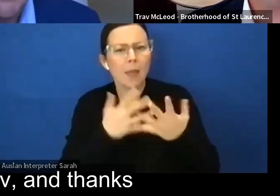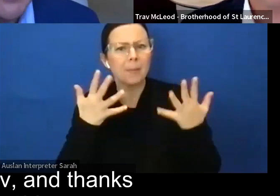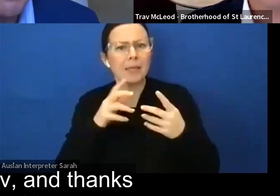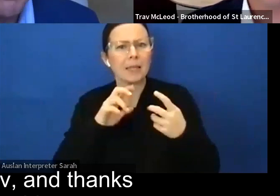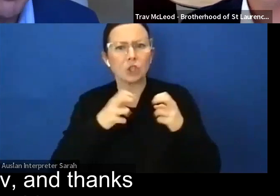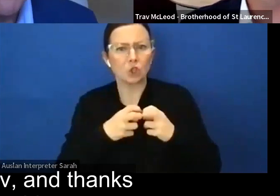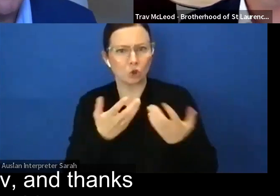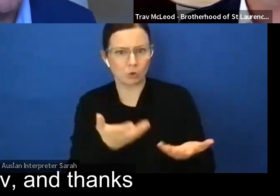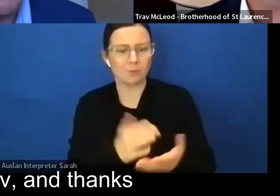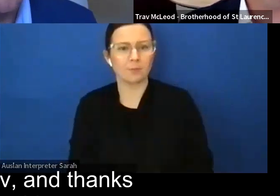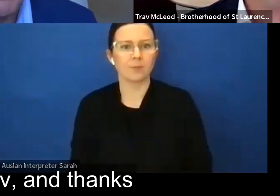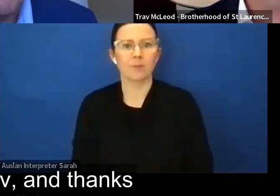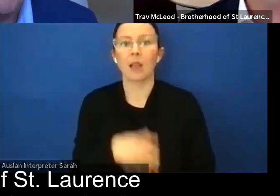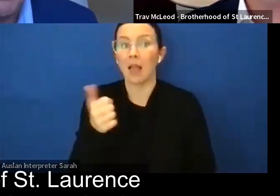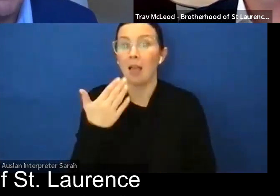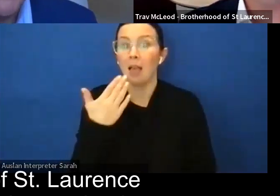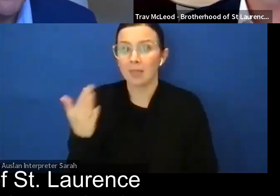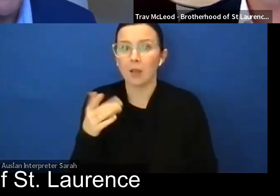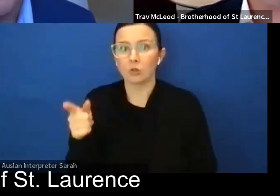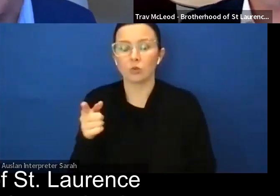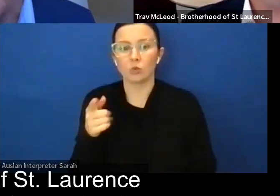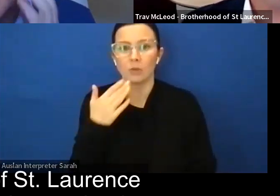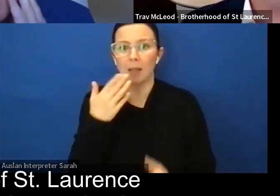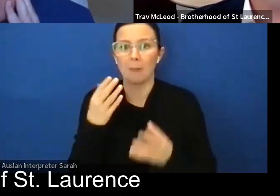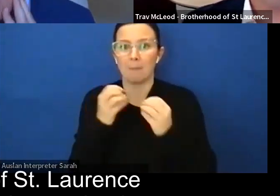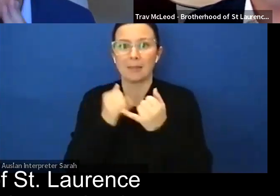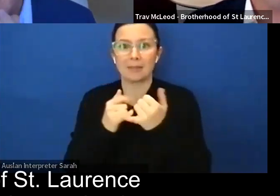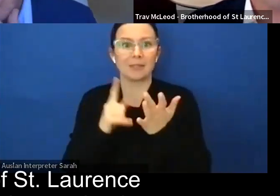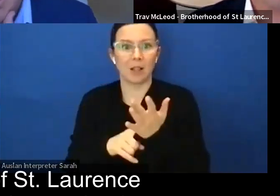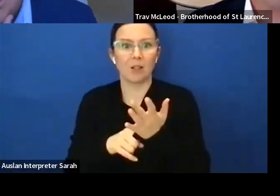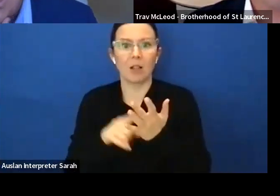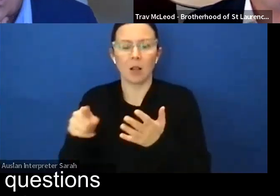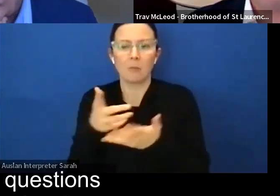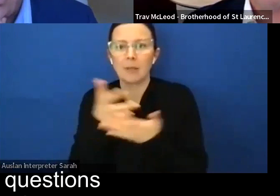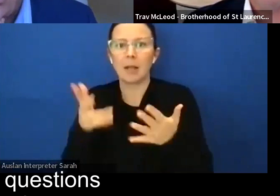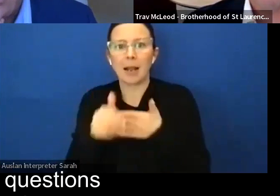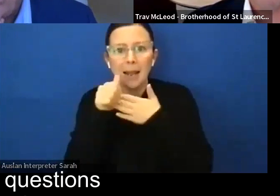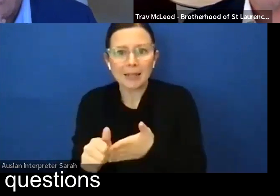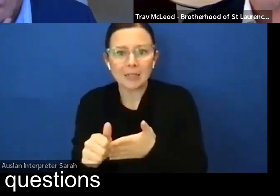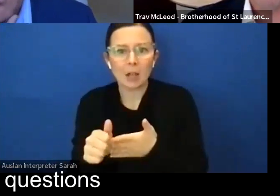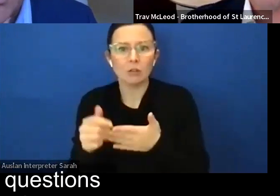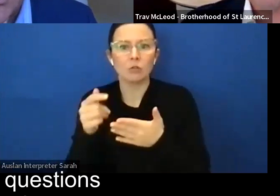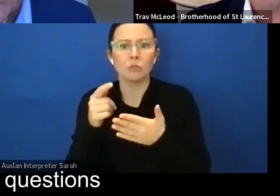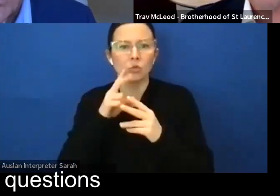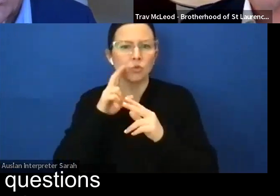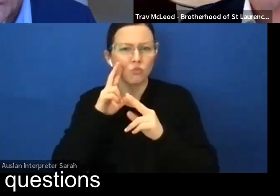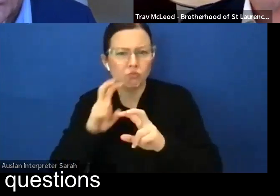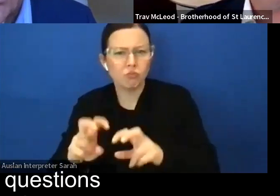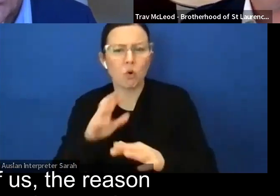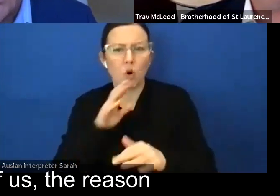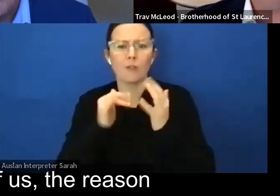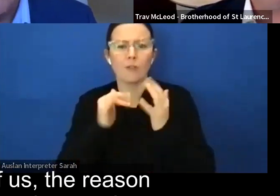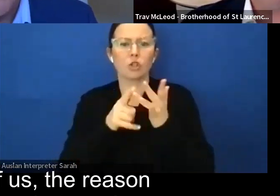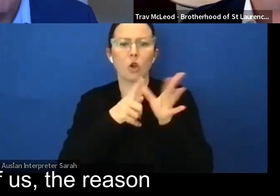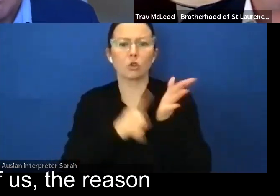Thanks, Trav, and thanks for putting this on. Brotherhood of St Laurence have obviously been a leader in tackling questions of social disadvantage,